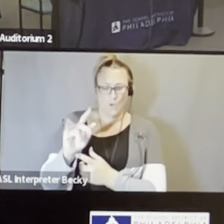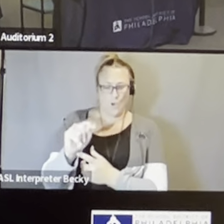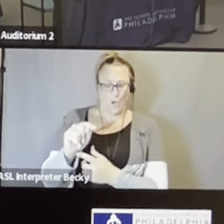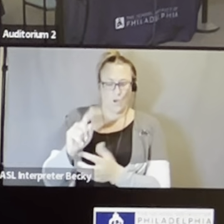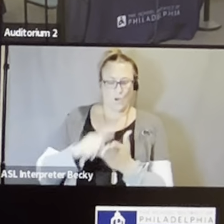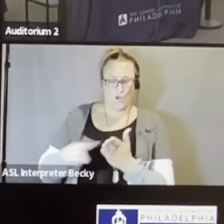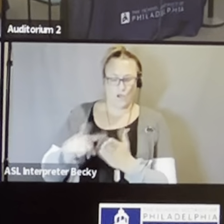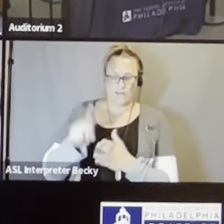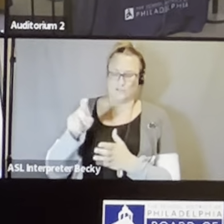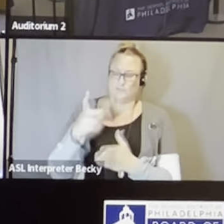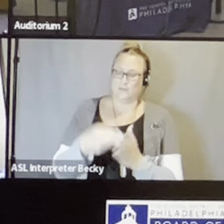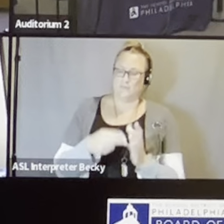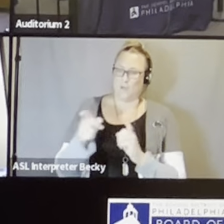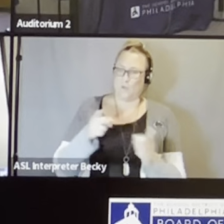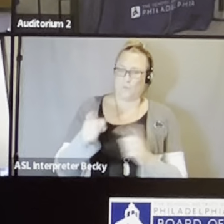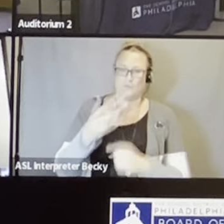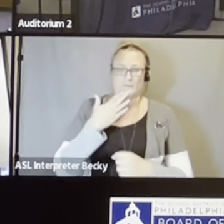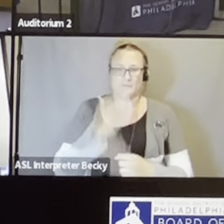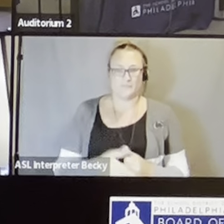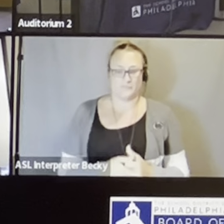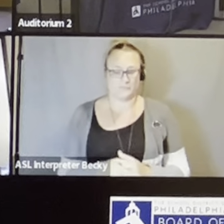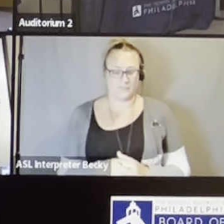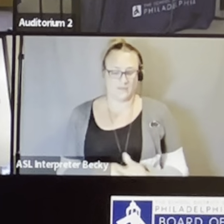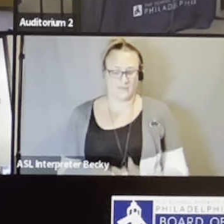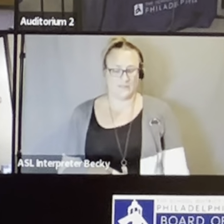sectors. Thank you.